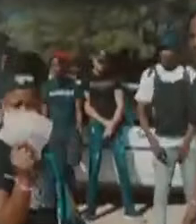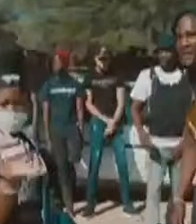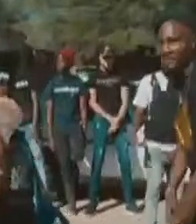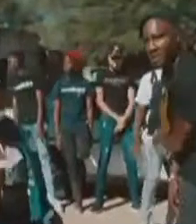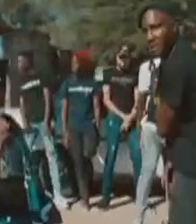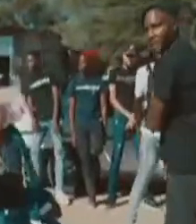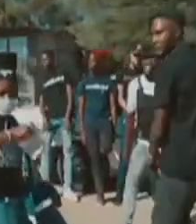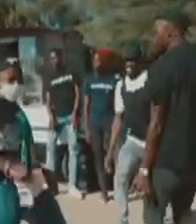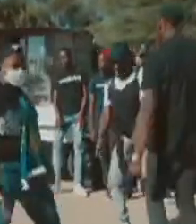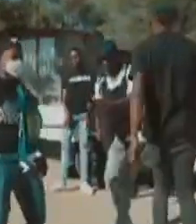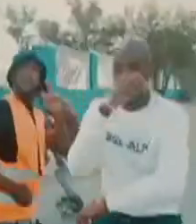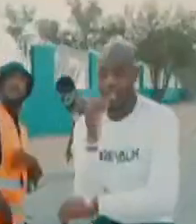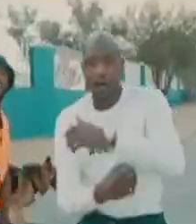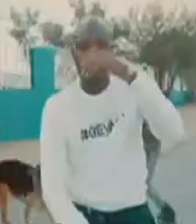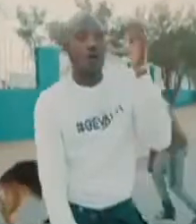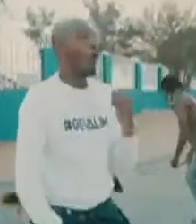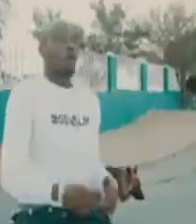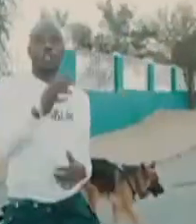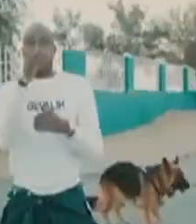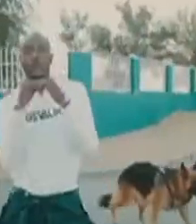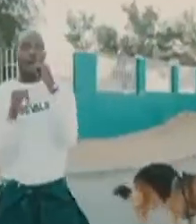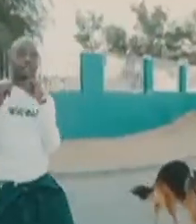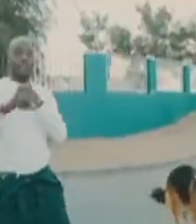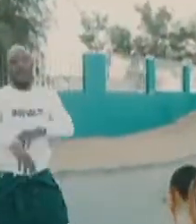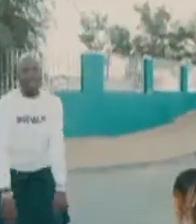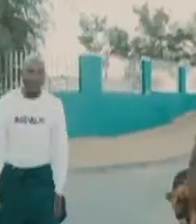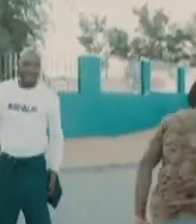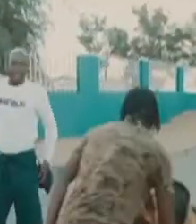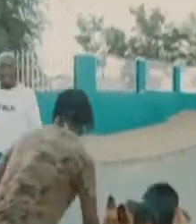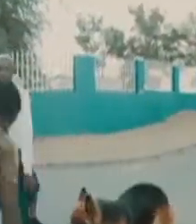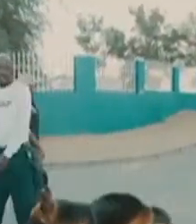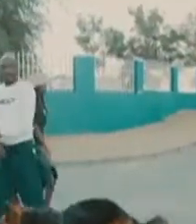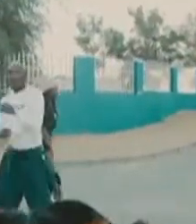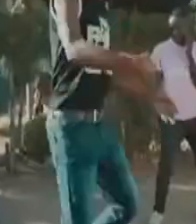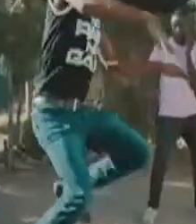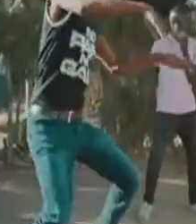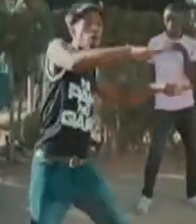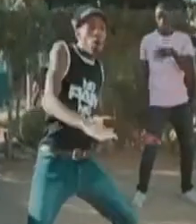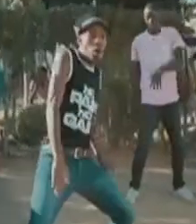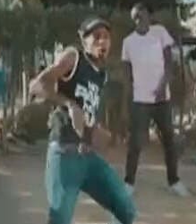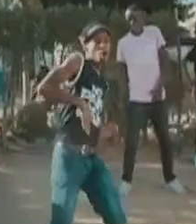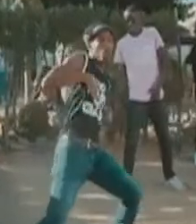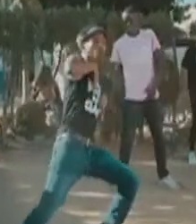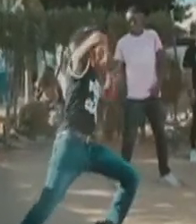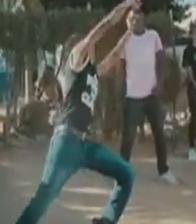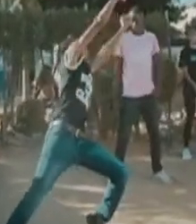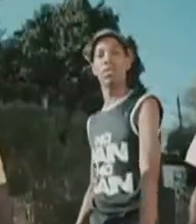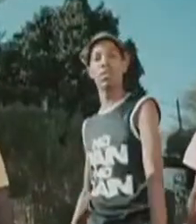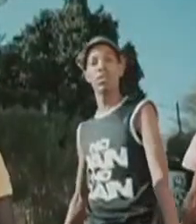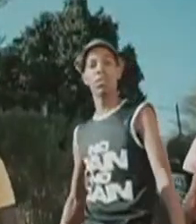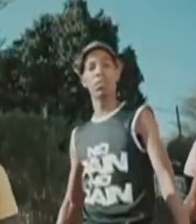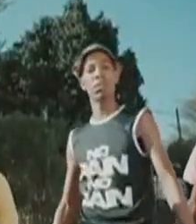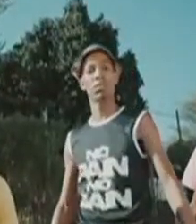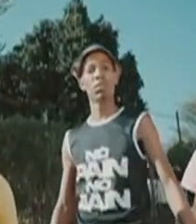heart. The B10 Countdown airs every Saturday at 1800 hours on One Africa TV. Vote for your favorite music video by